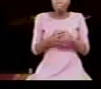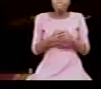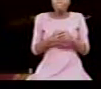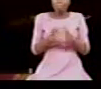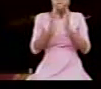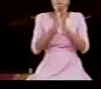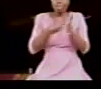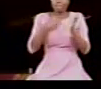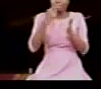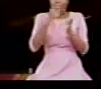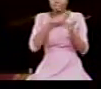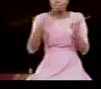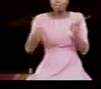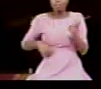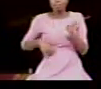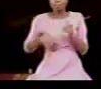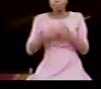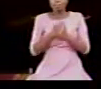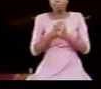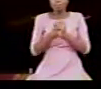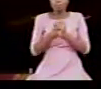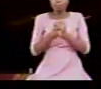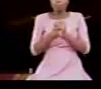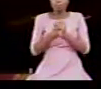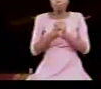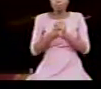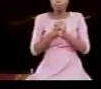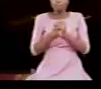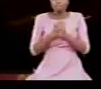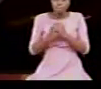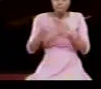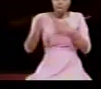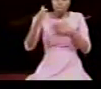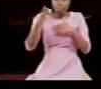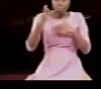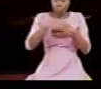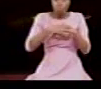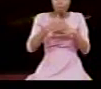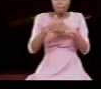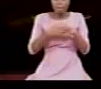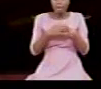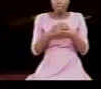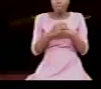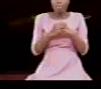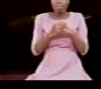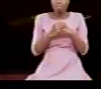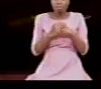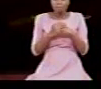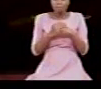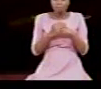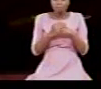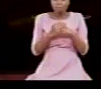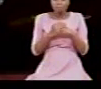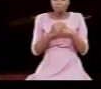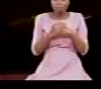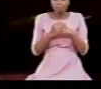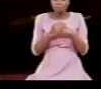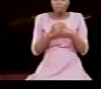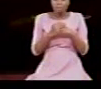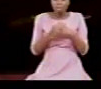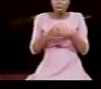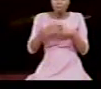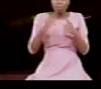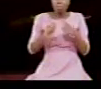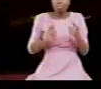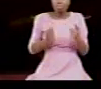God, restore God-likeness. Restore Christ-likeness. Christ gave all. God gave all. His son to us. That's what I saved